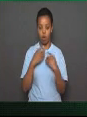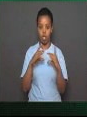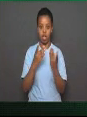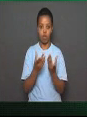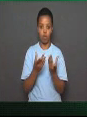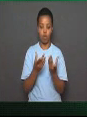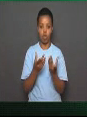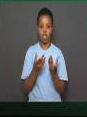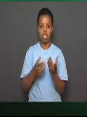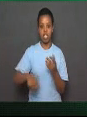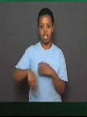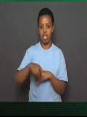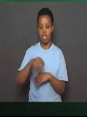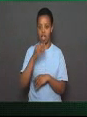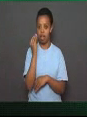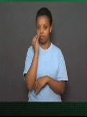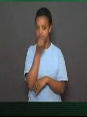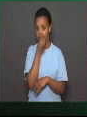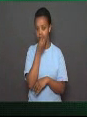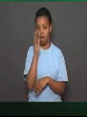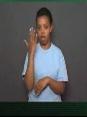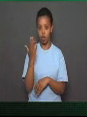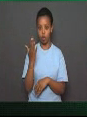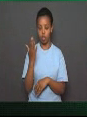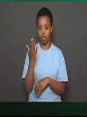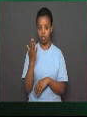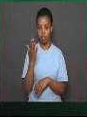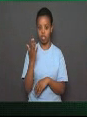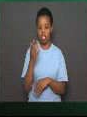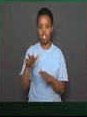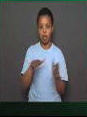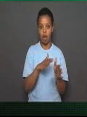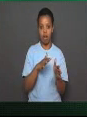Zone includes surface seaweeds and plankton.